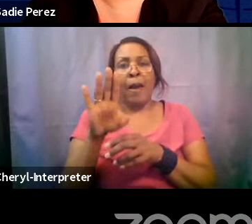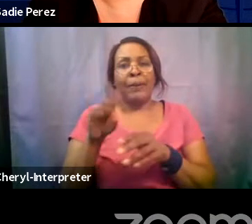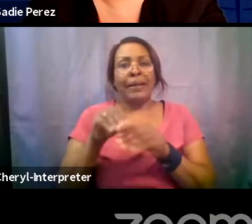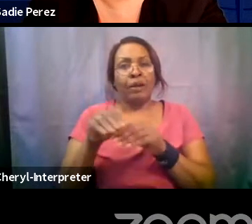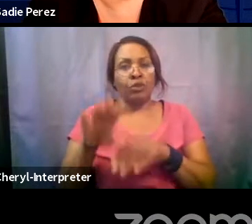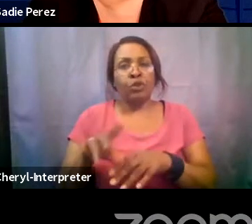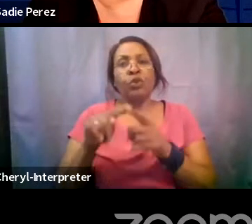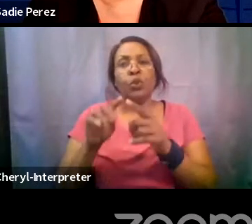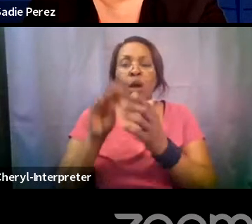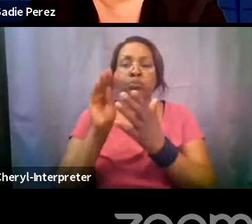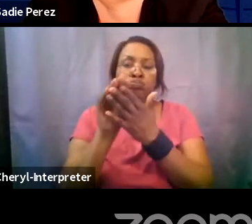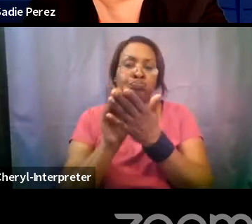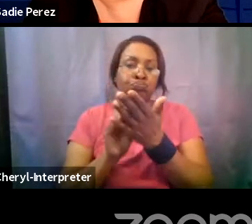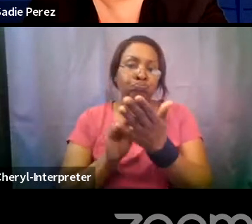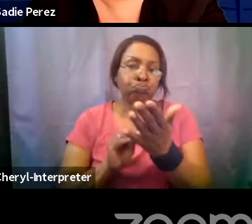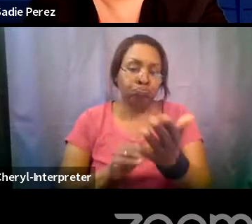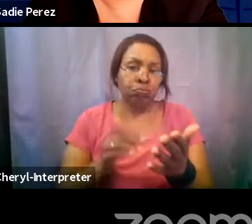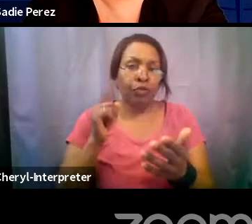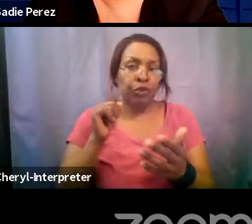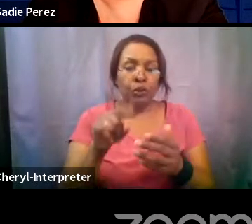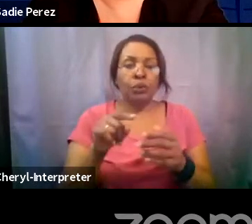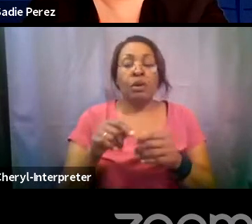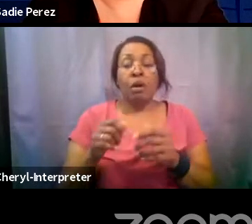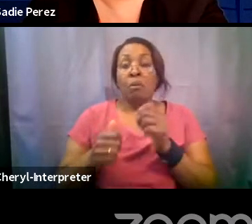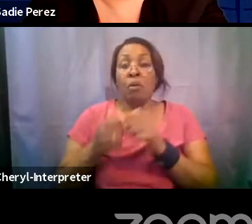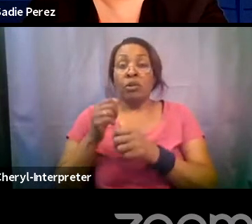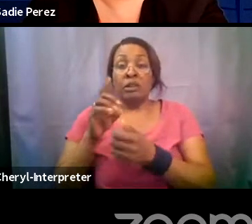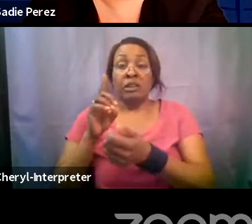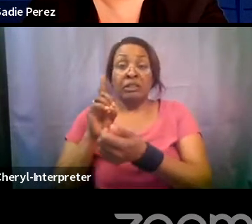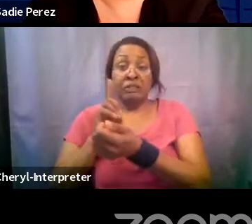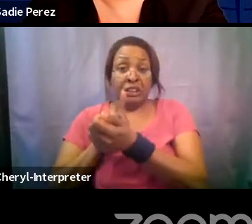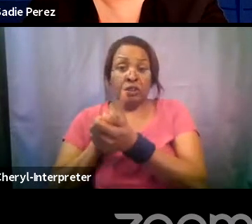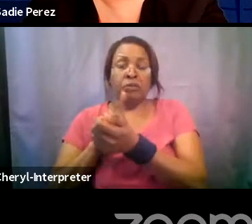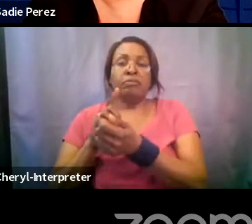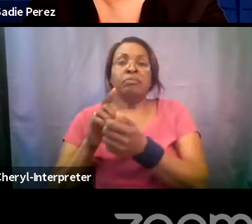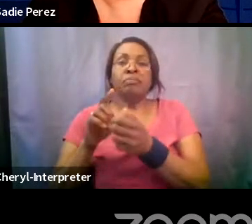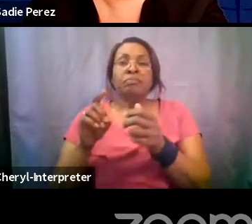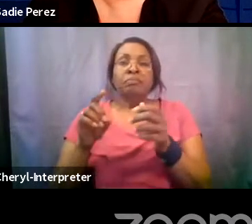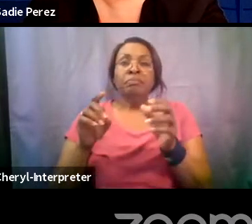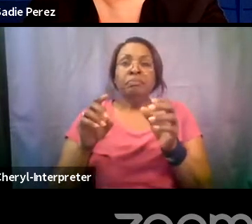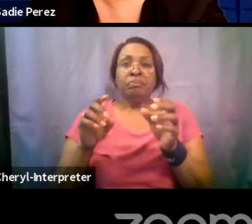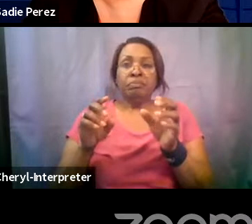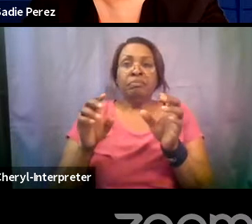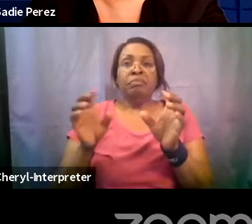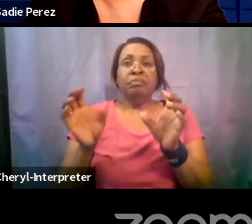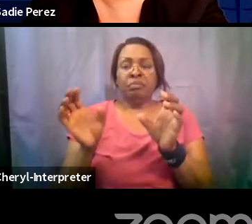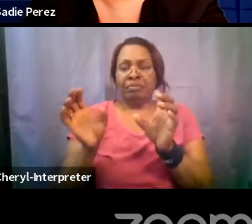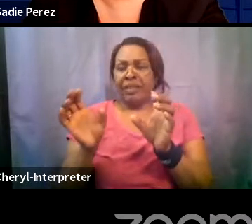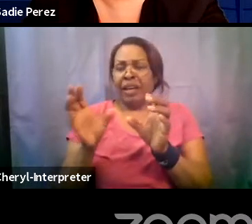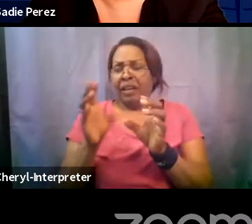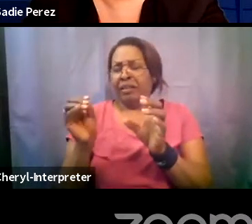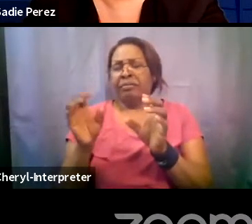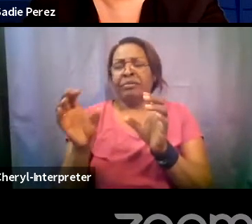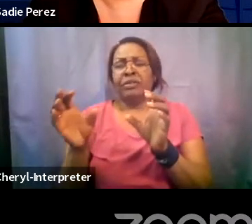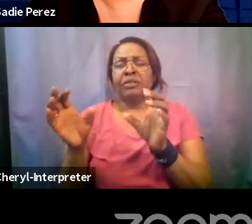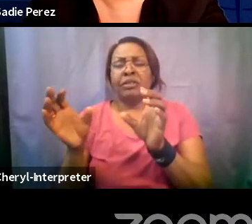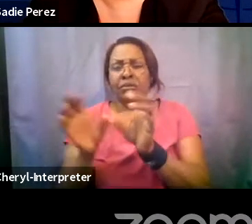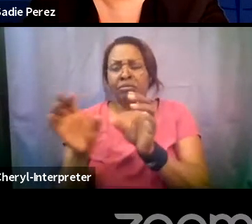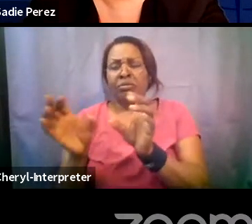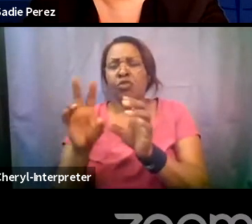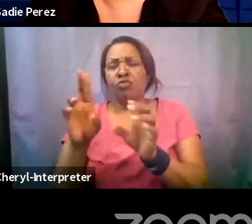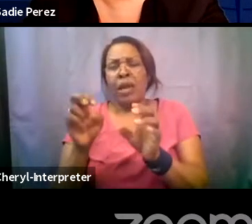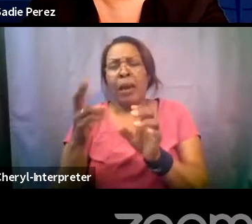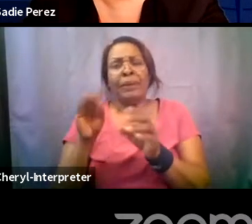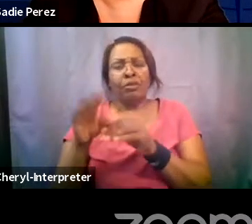to complete. Most physicians, for sure, certified rehab counselors are very familiar with the Schedule A Hiring Authority,